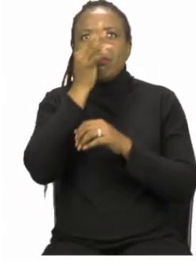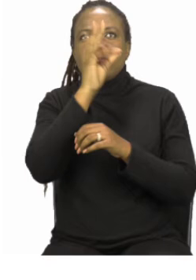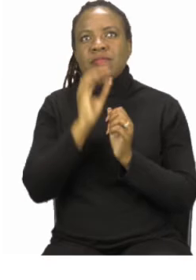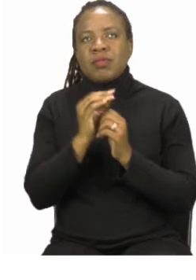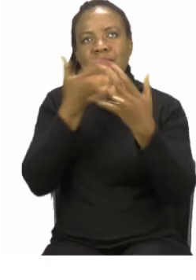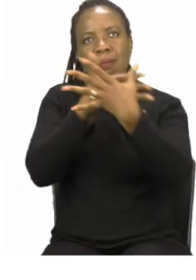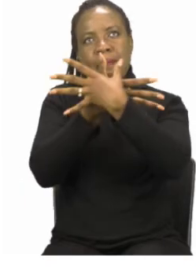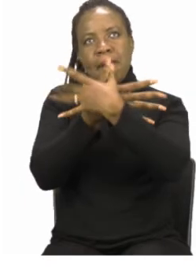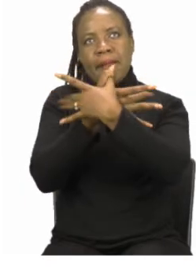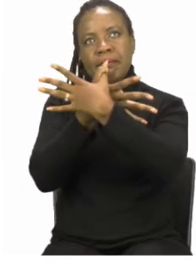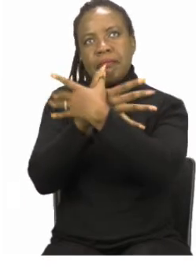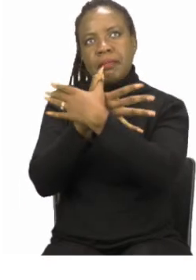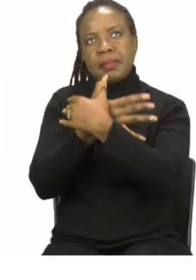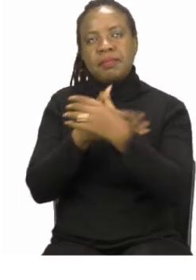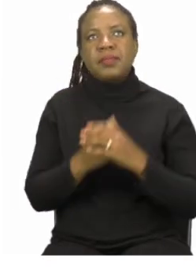butterflies,